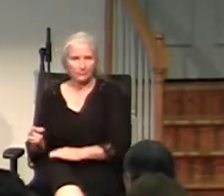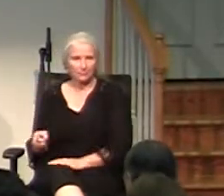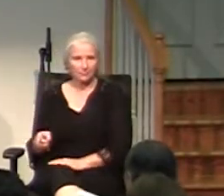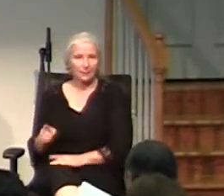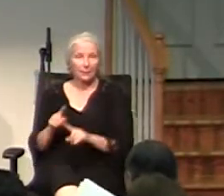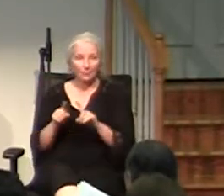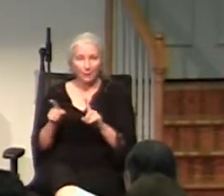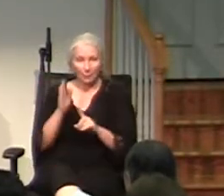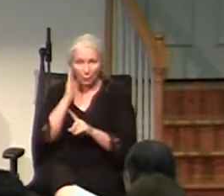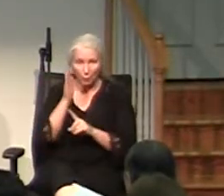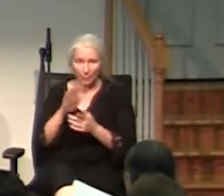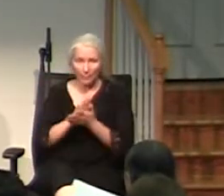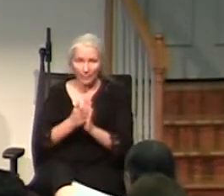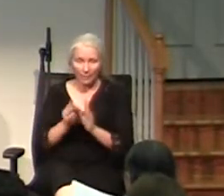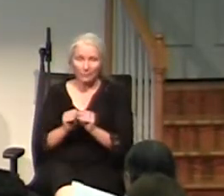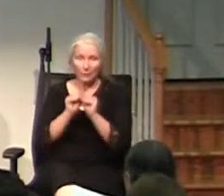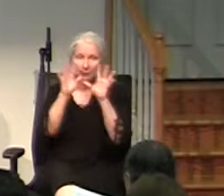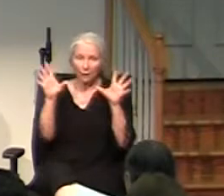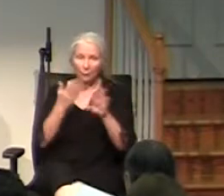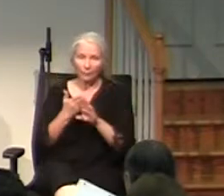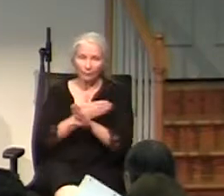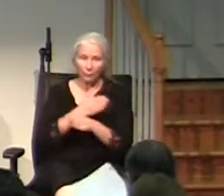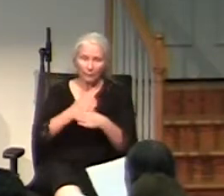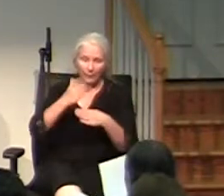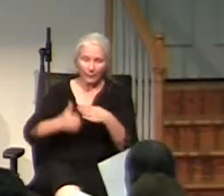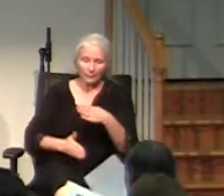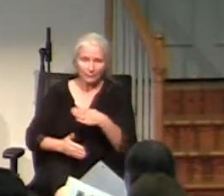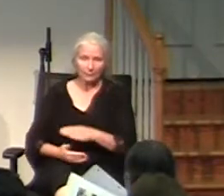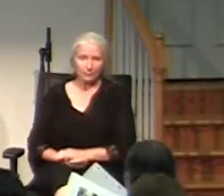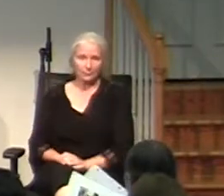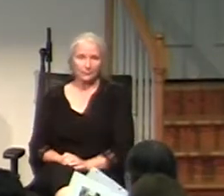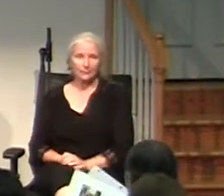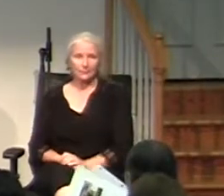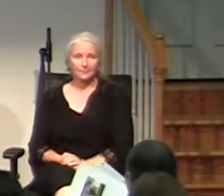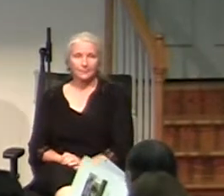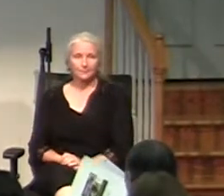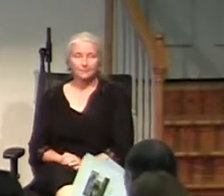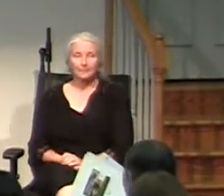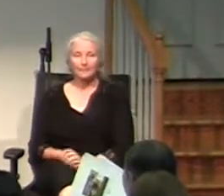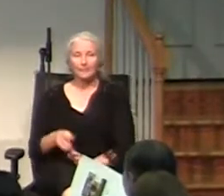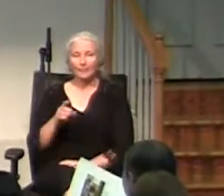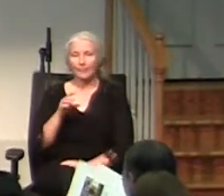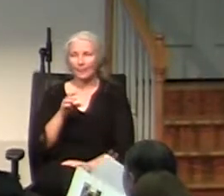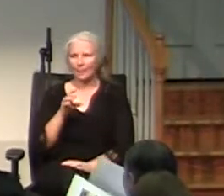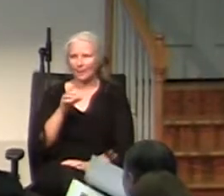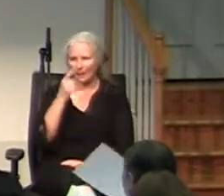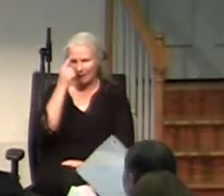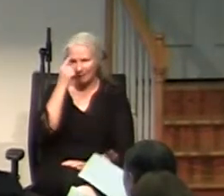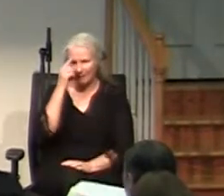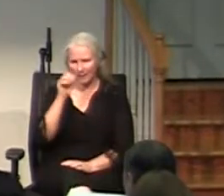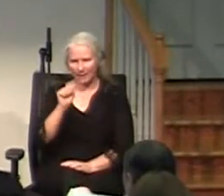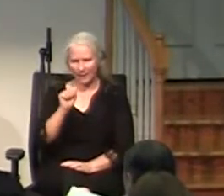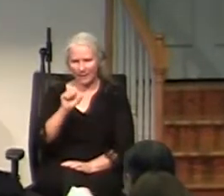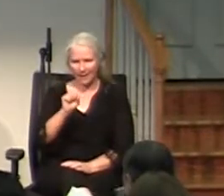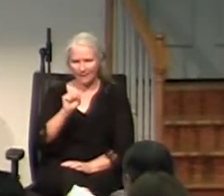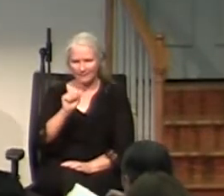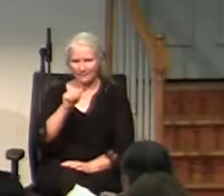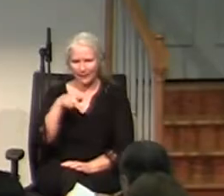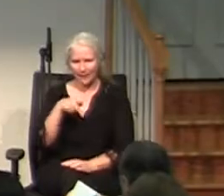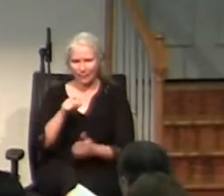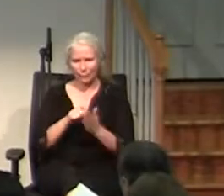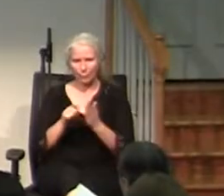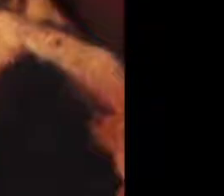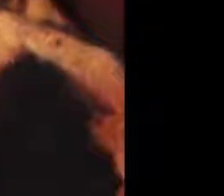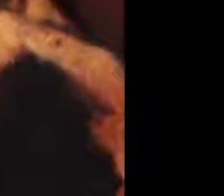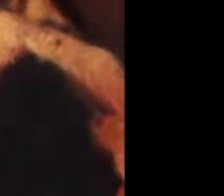this thing ends up. But and David, or I think it was Asaph that wrote this, if I remember